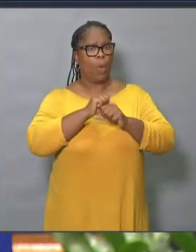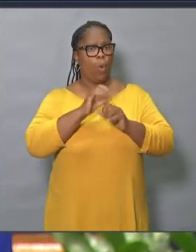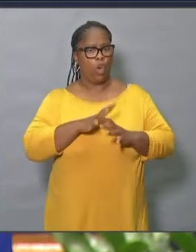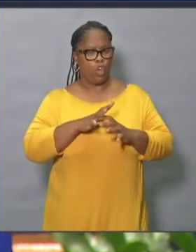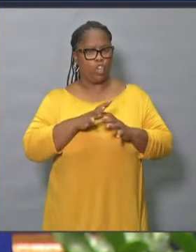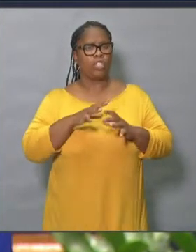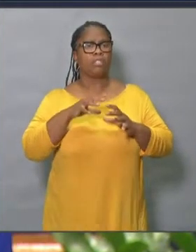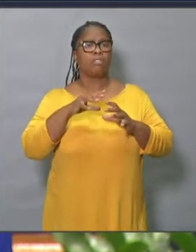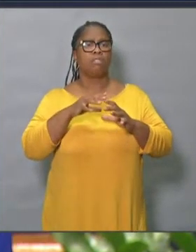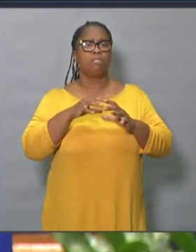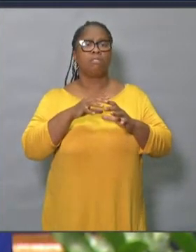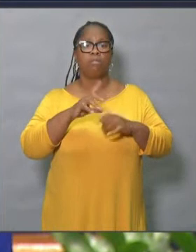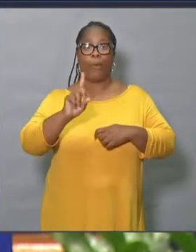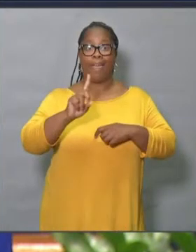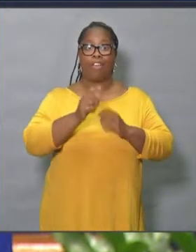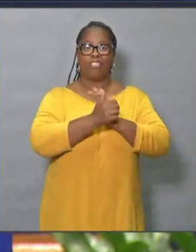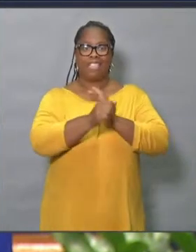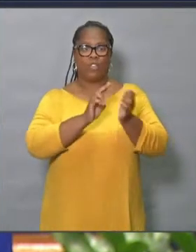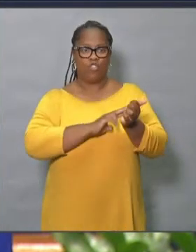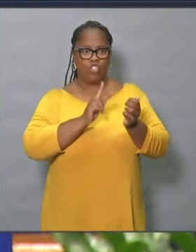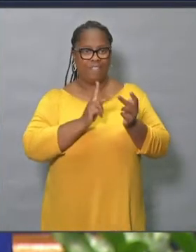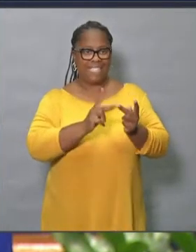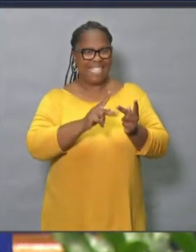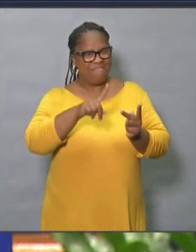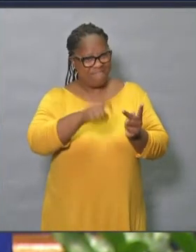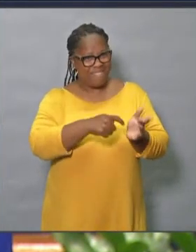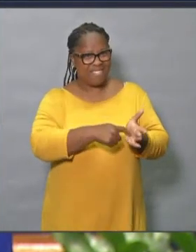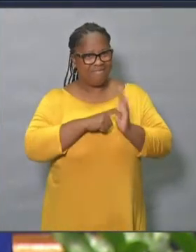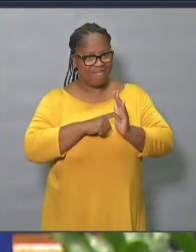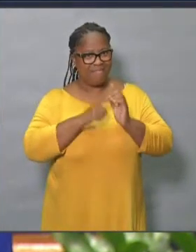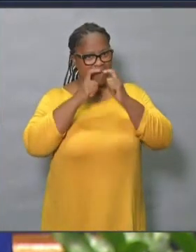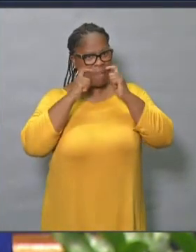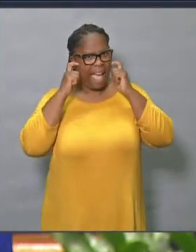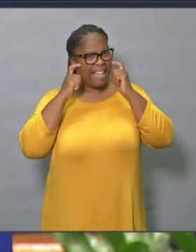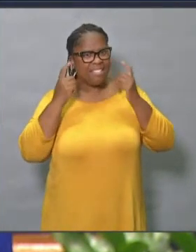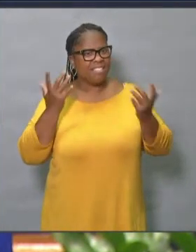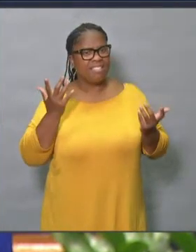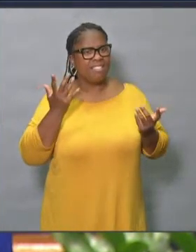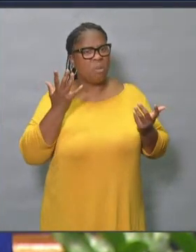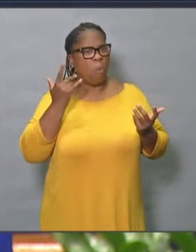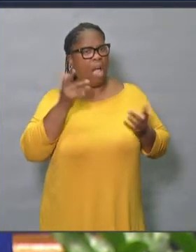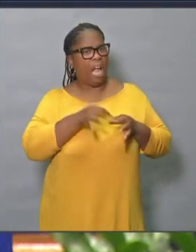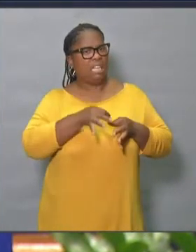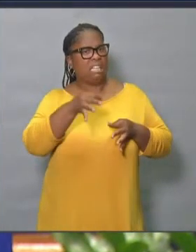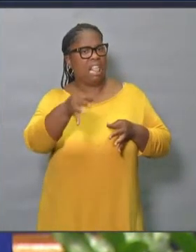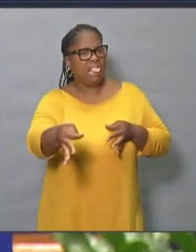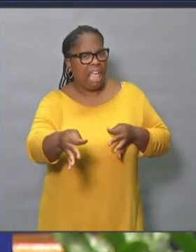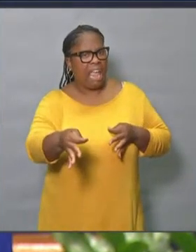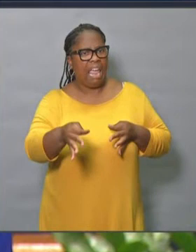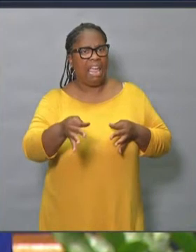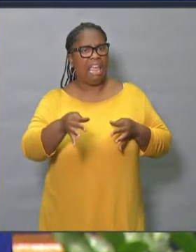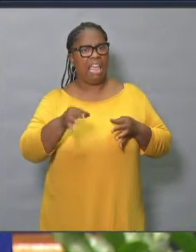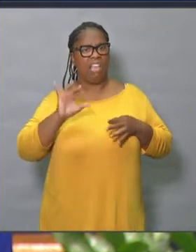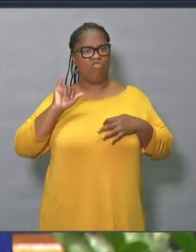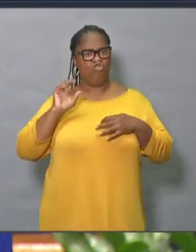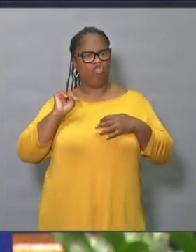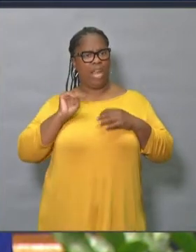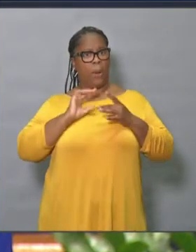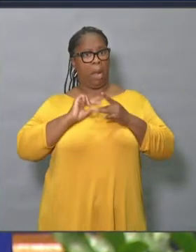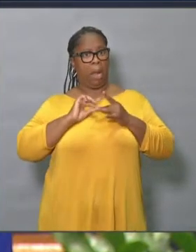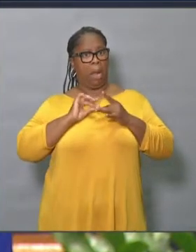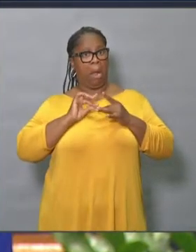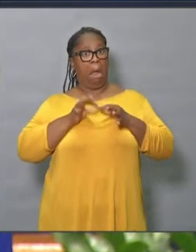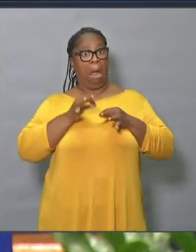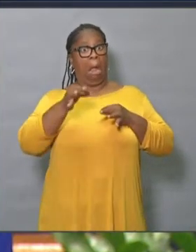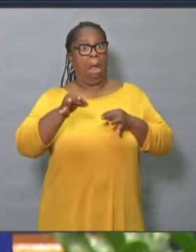in skilled nursing facilities needed to wear masks. So why do you think there was such a delay in making sure that everyone was wearing a mask in